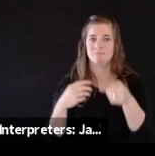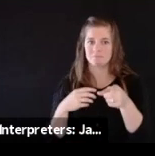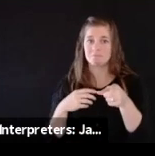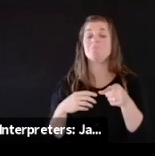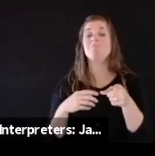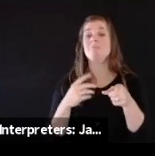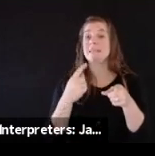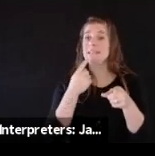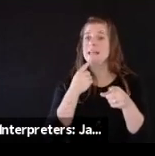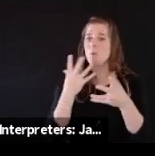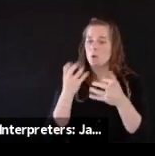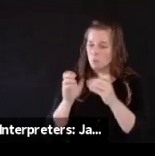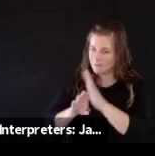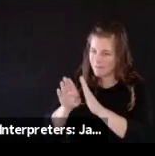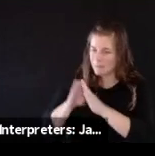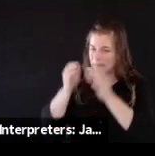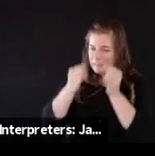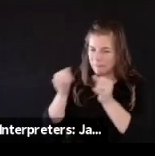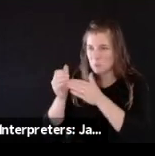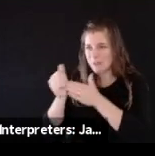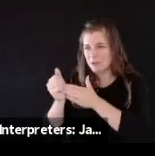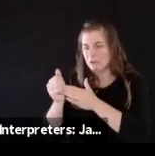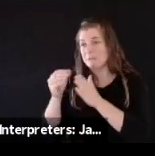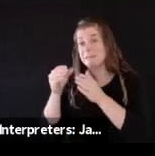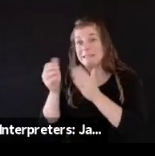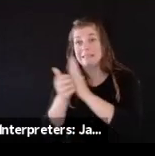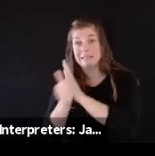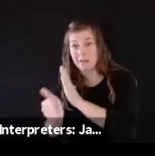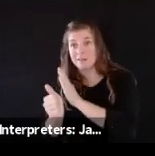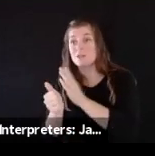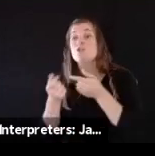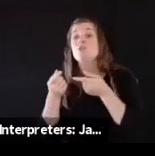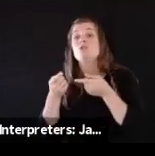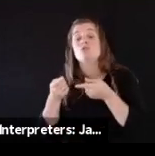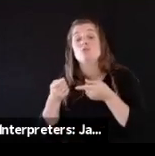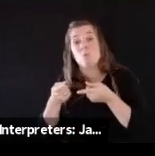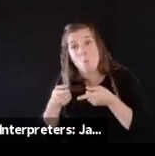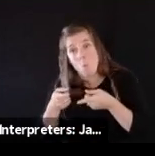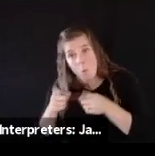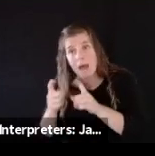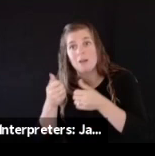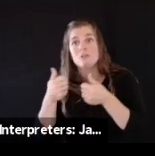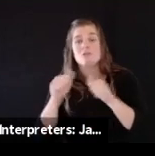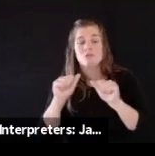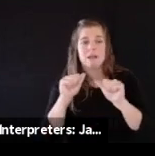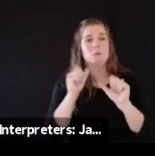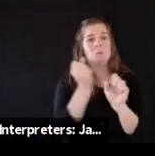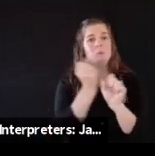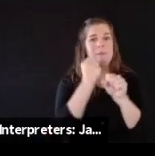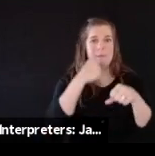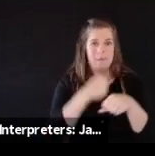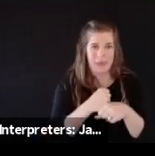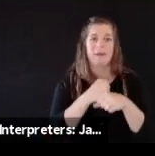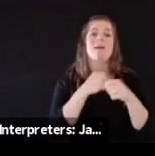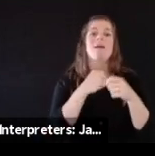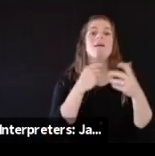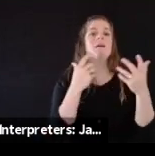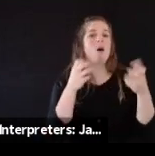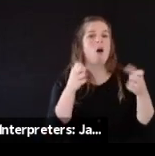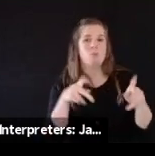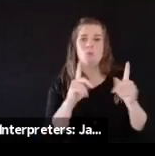develop individual leadership skills while also seeking to address root issues for gender inequity through social